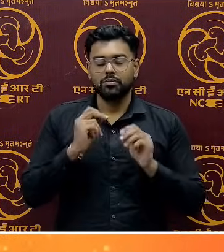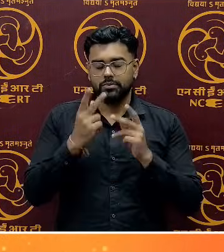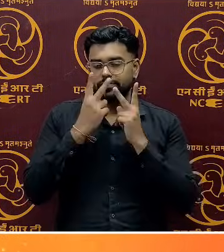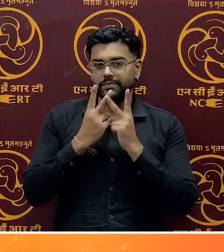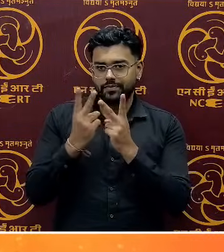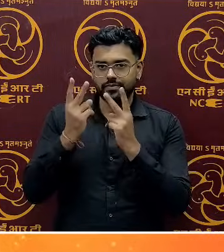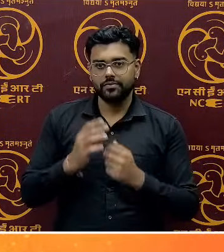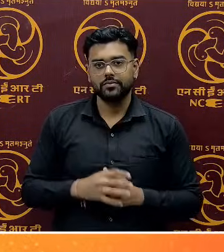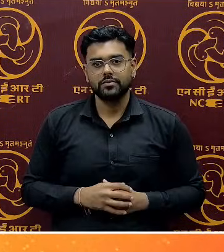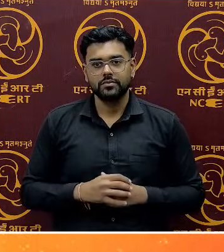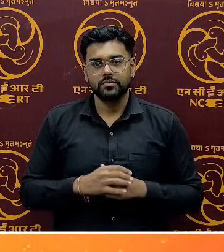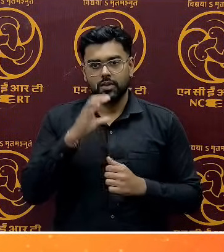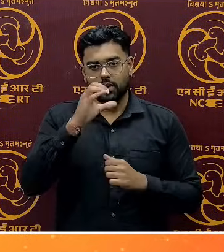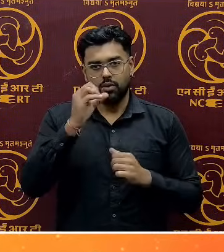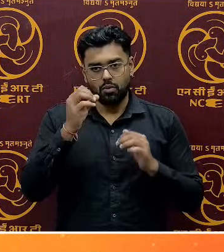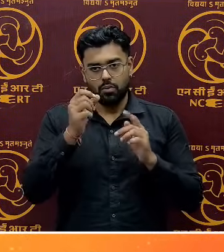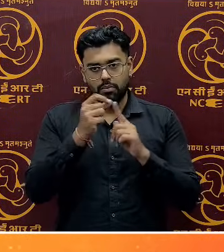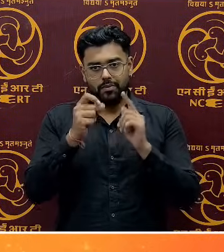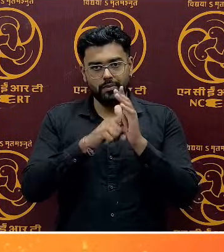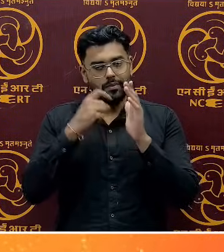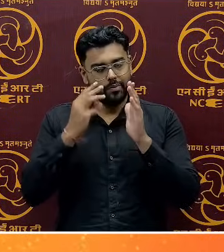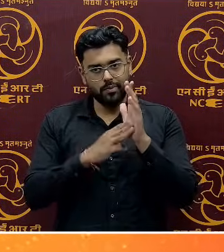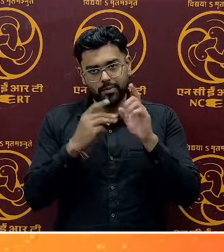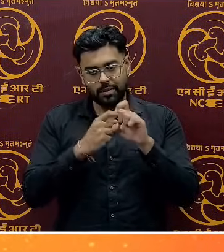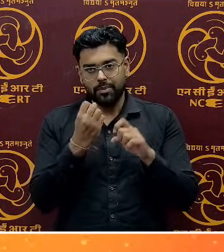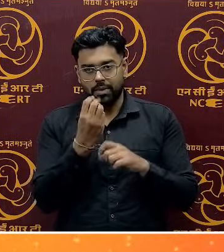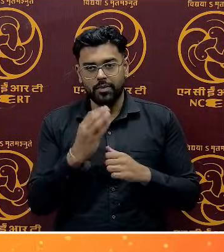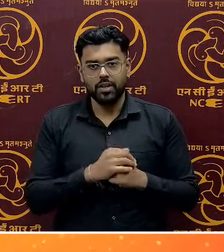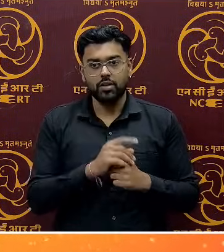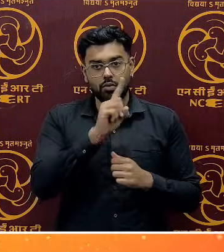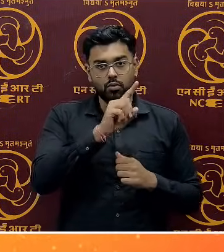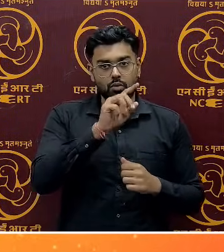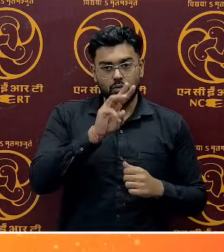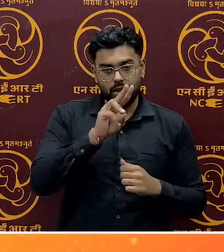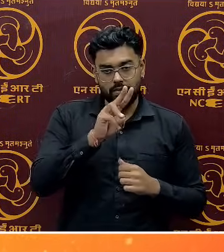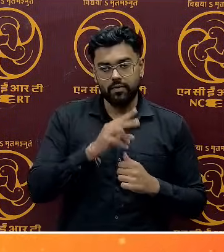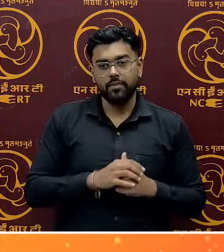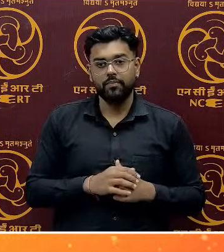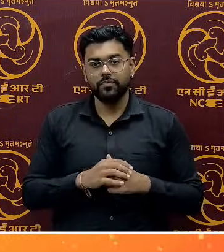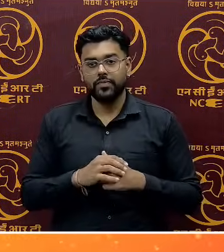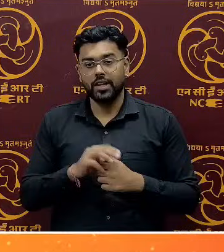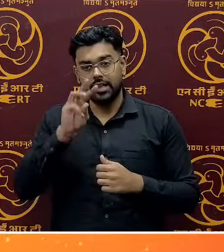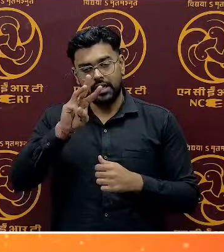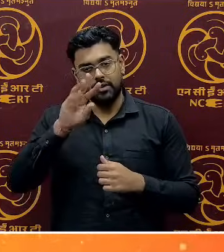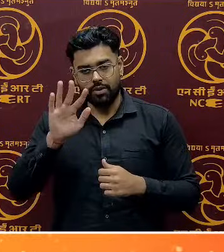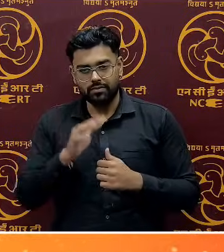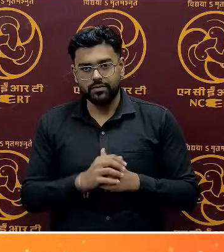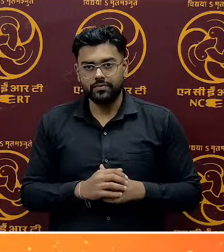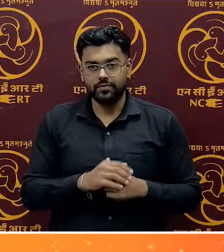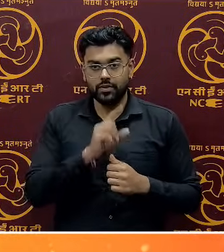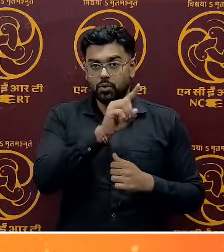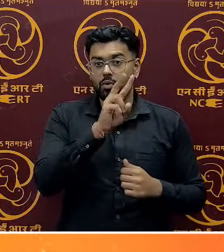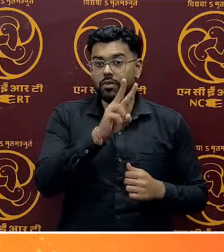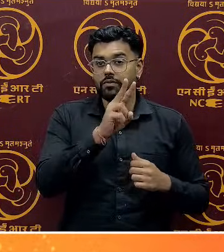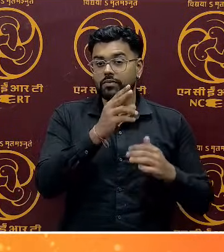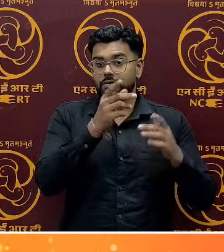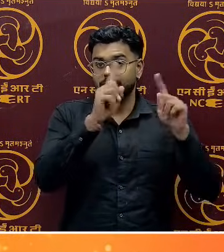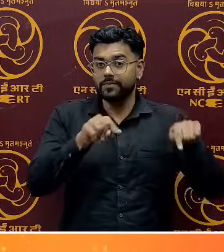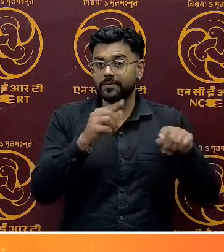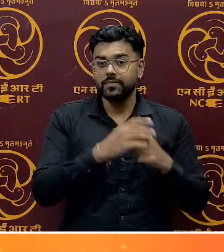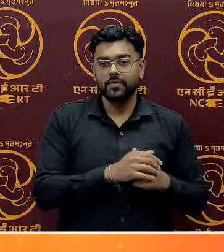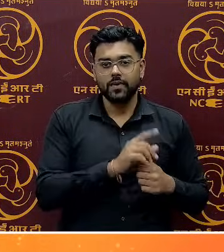here we have co-prime numbers. Right. 12 and 35, children. Okay. Factors of 12,